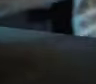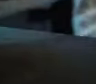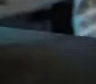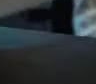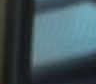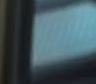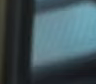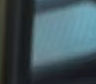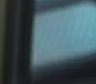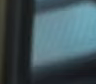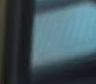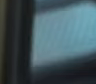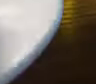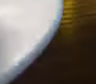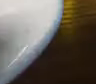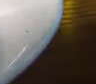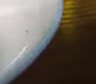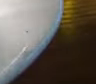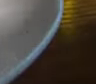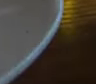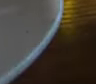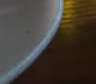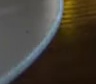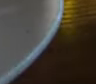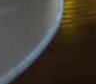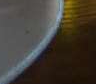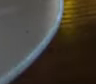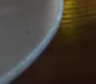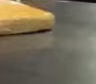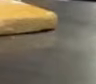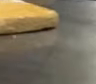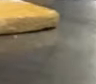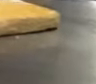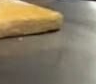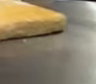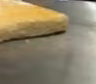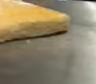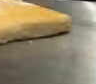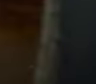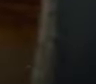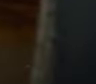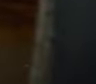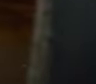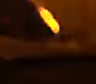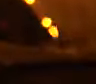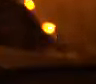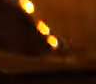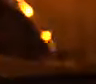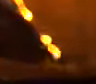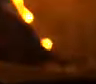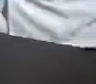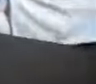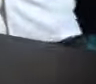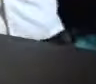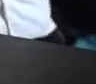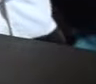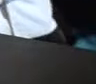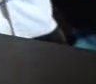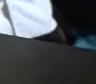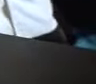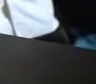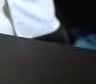in this phase, we're going to be seeing a lot of movement of people. Offices are going to be filling up. Retail is, more